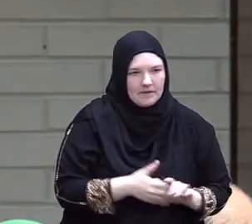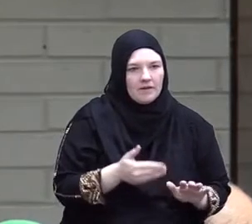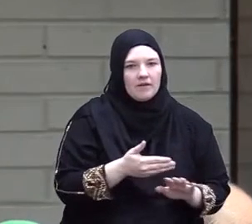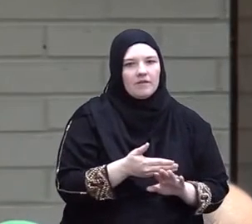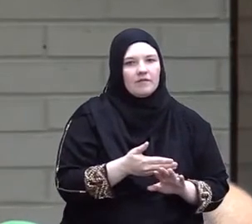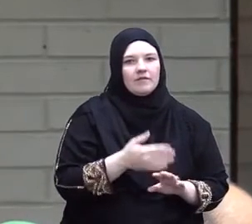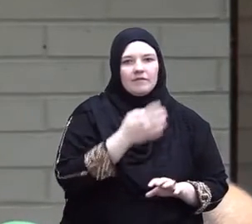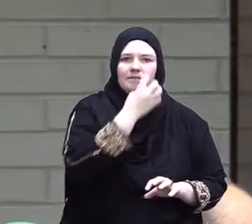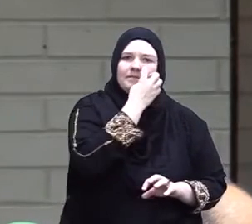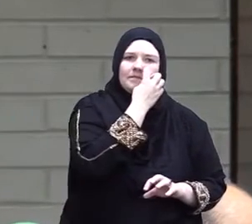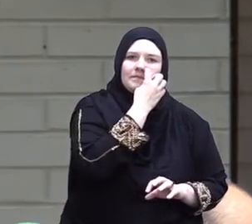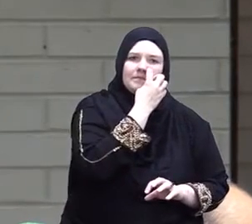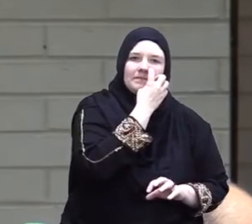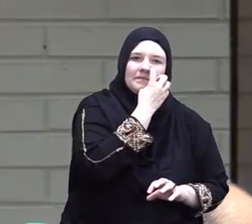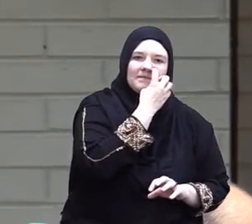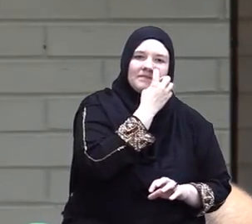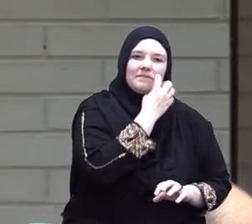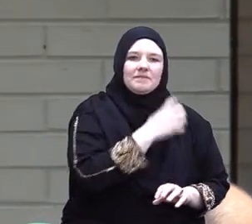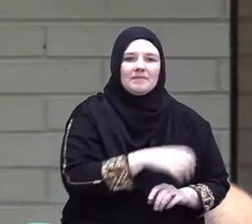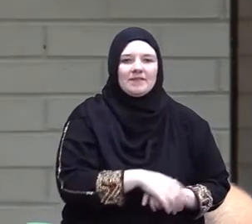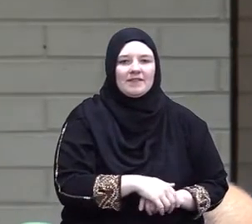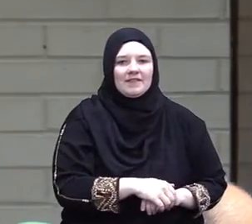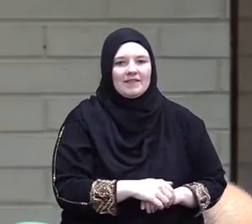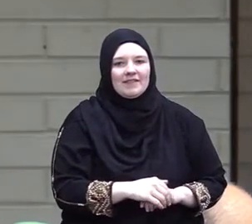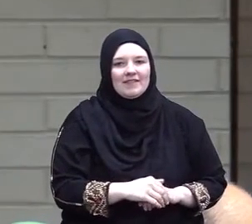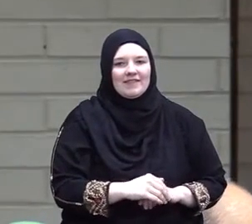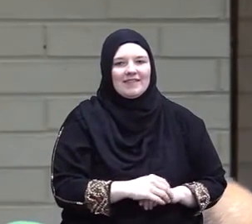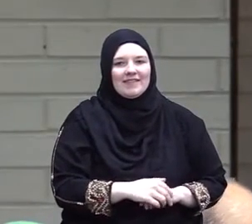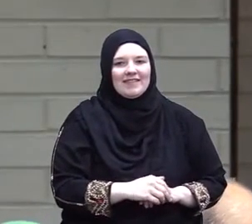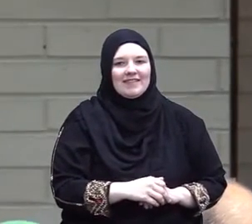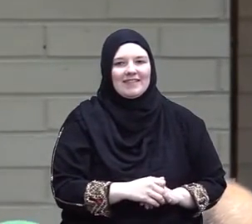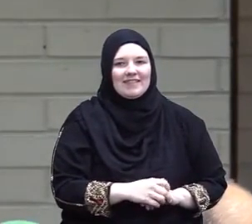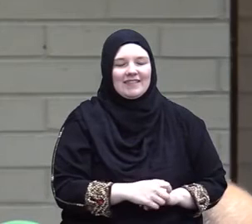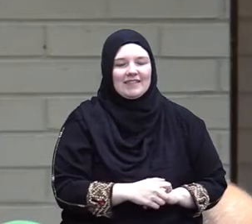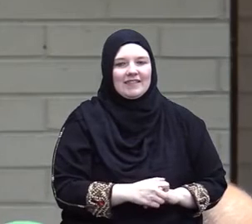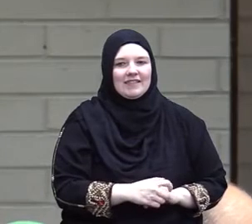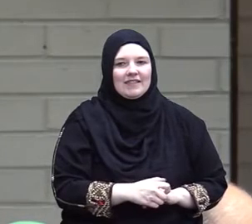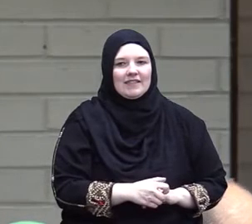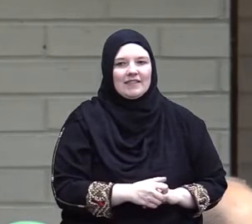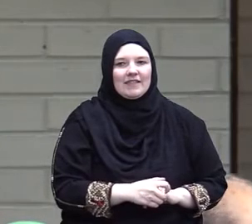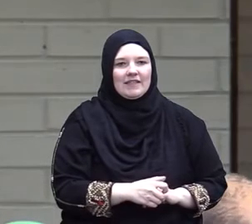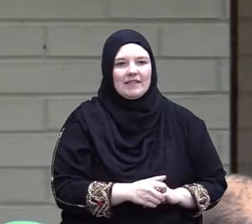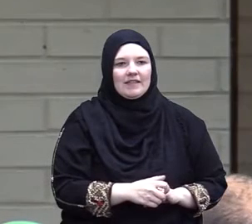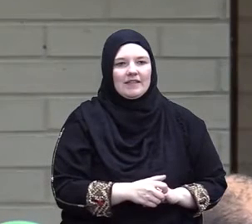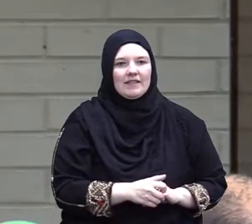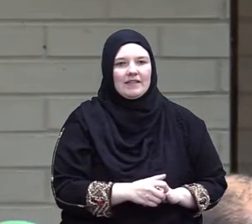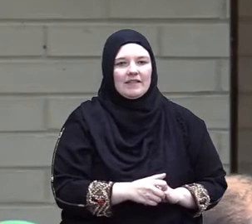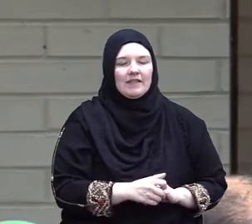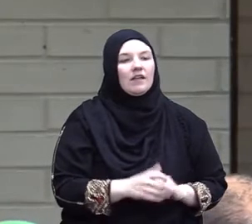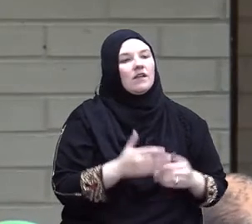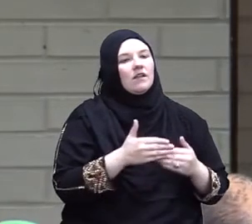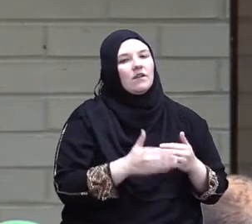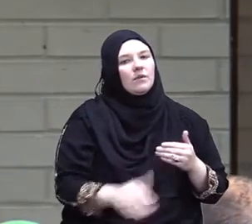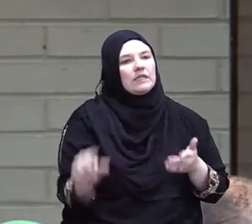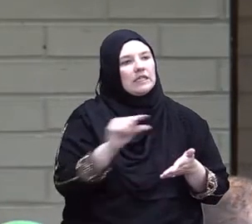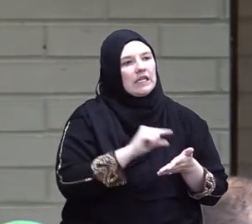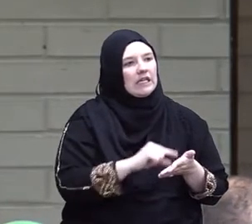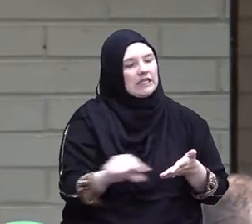I venture to answer, I need to read the rest of the ayah. The rest of the ayah